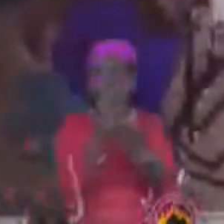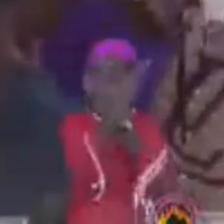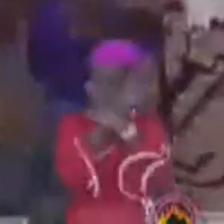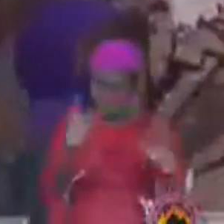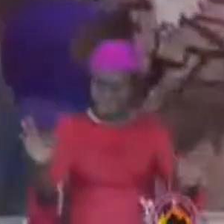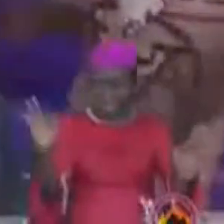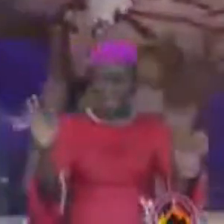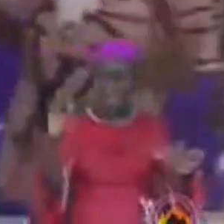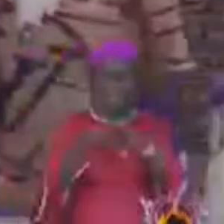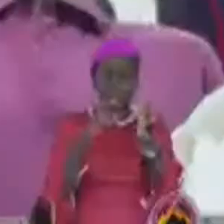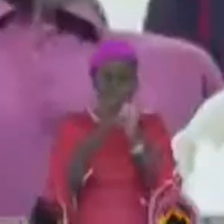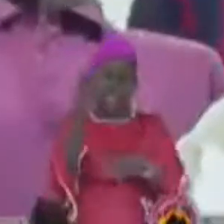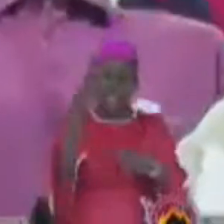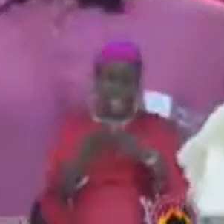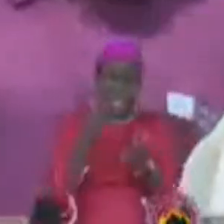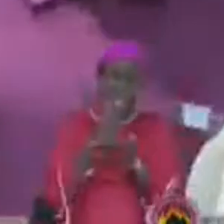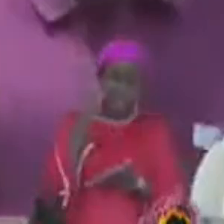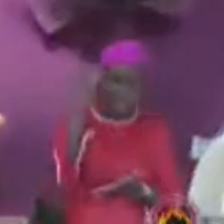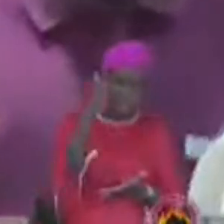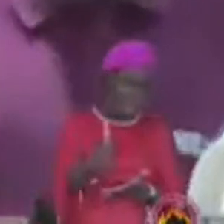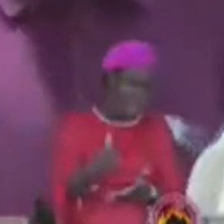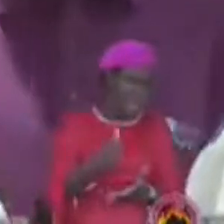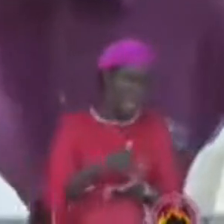hold in the name of